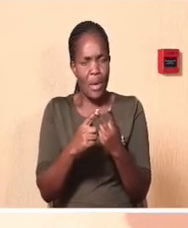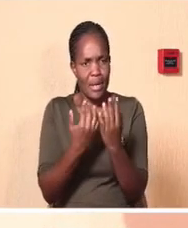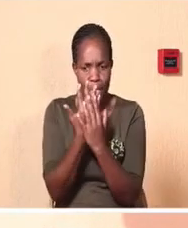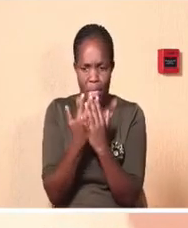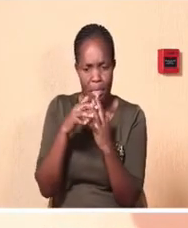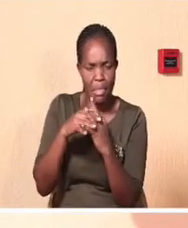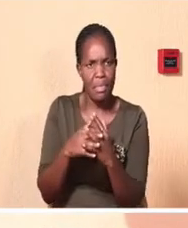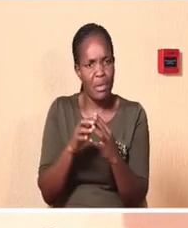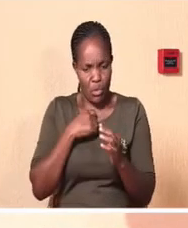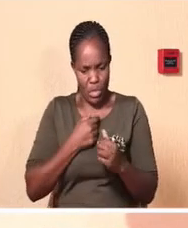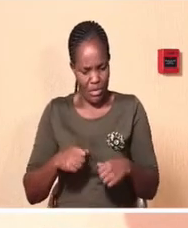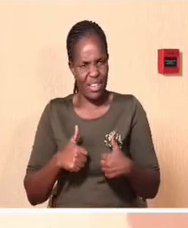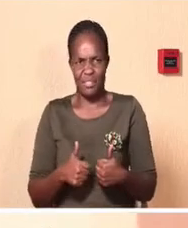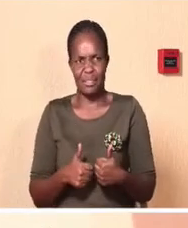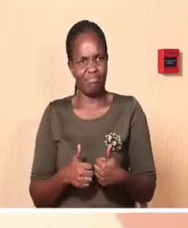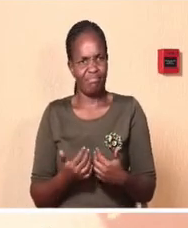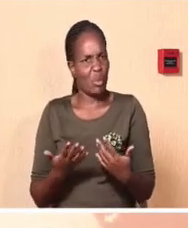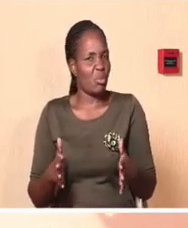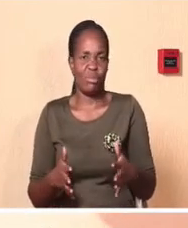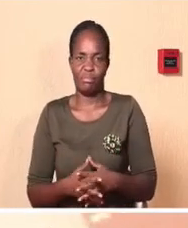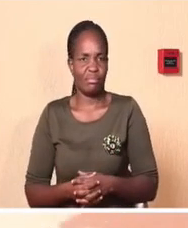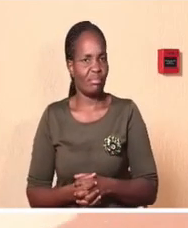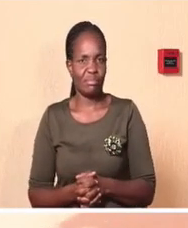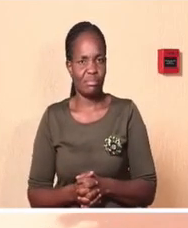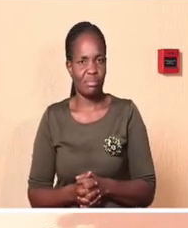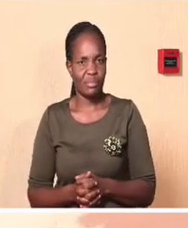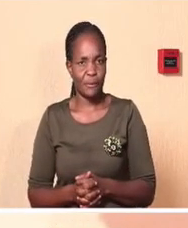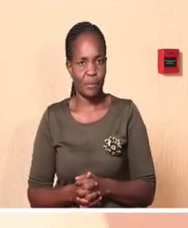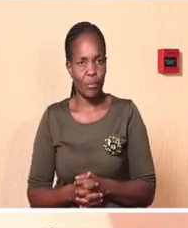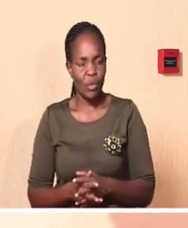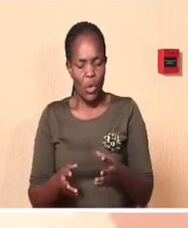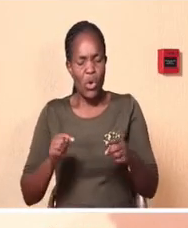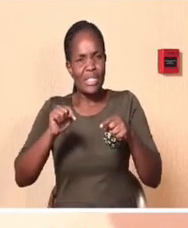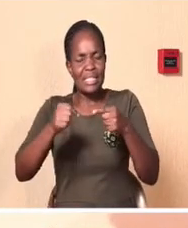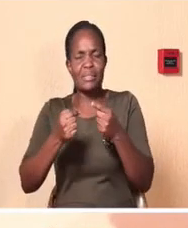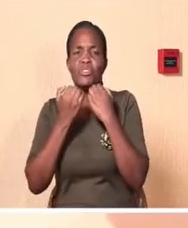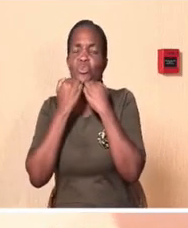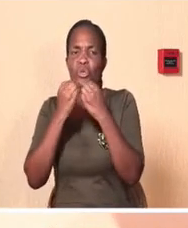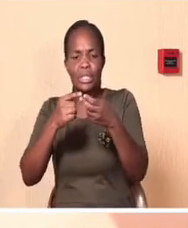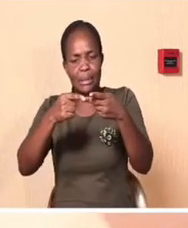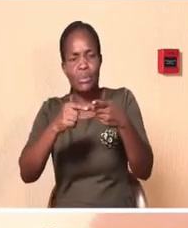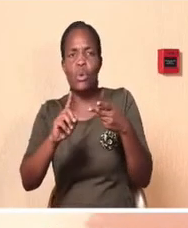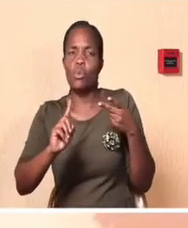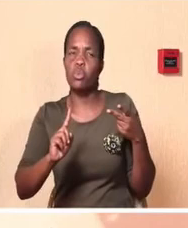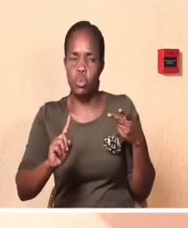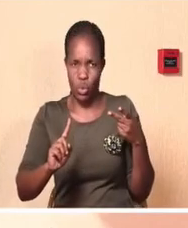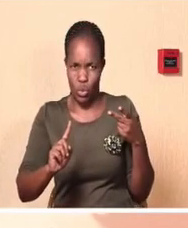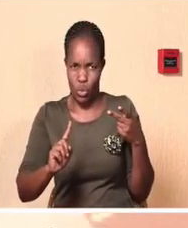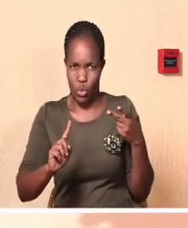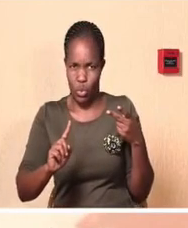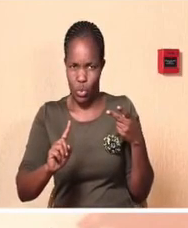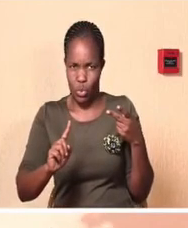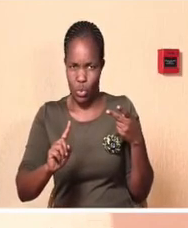if you wear the mask. Now, the second most important thing is that masks